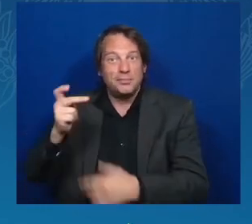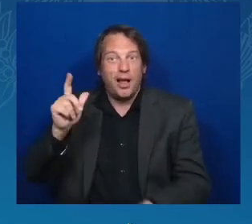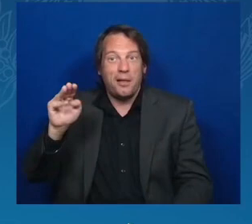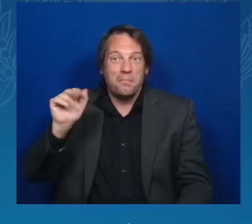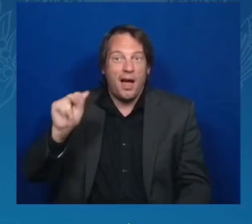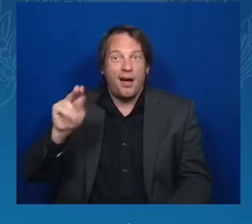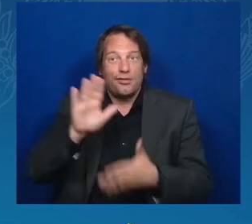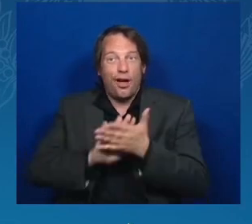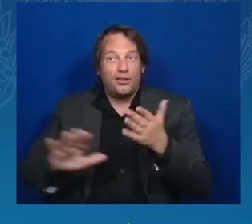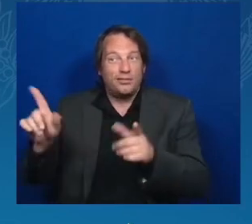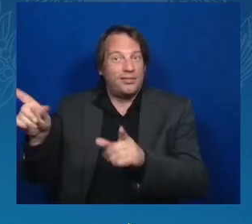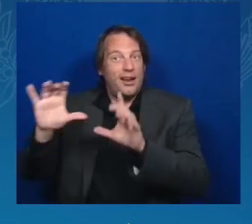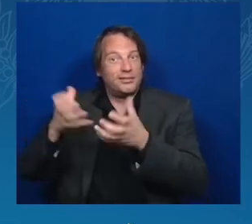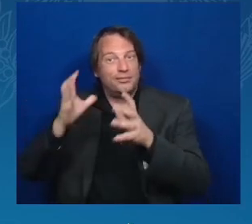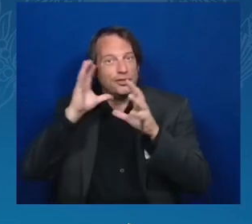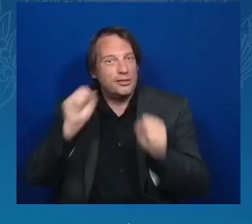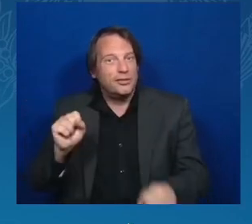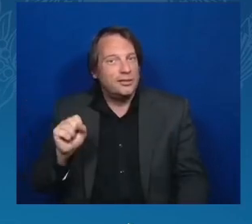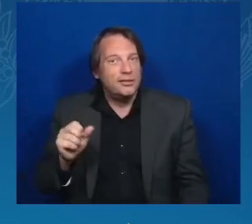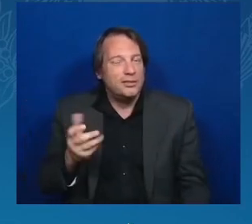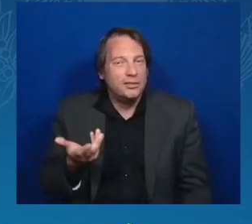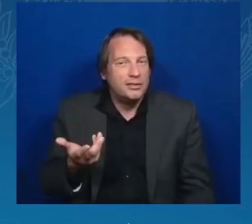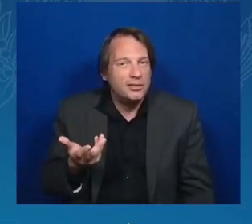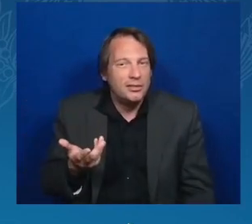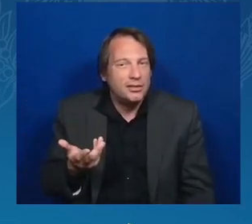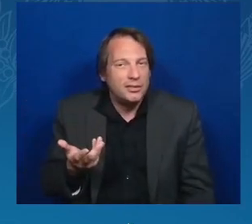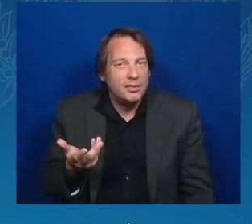And, but